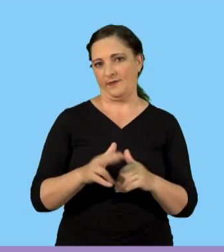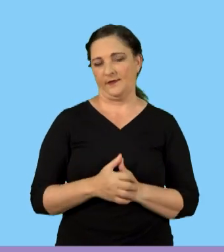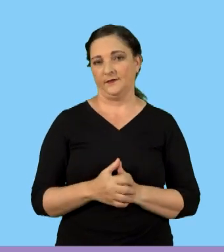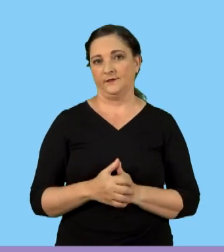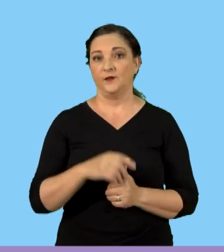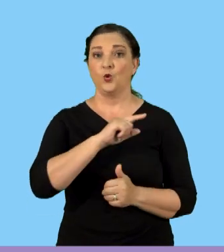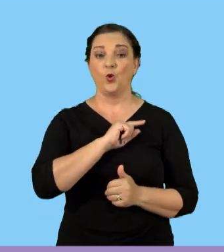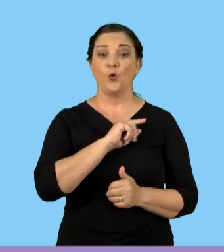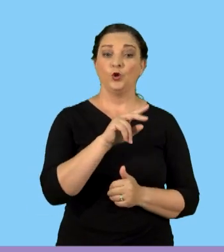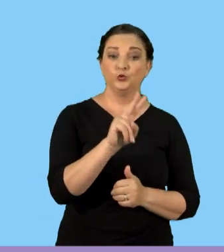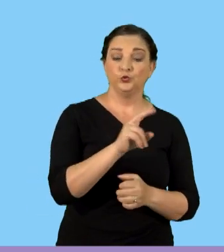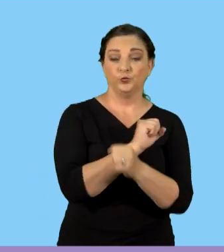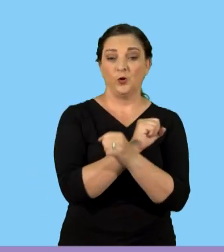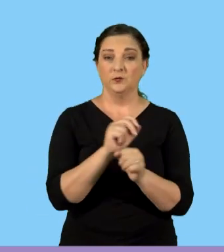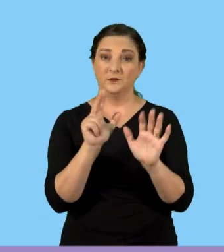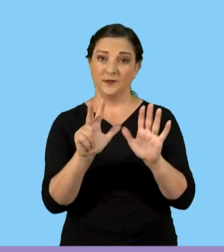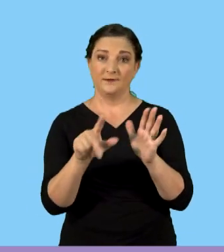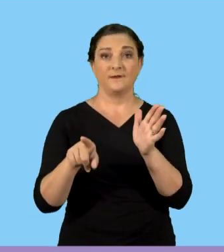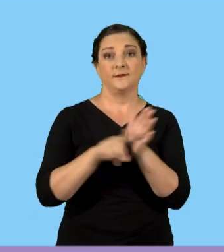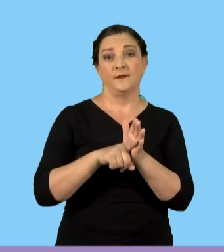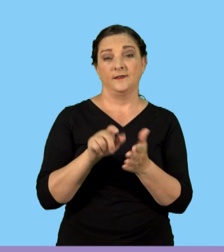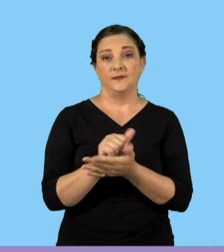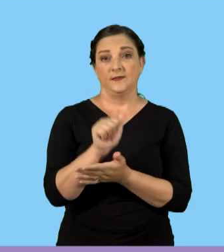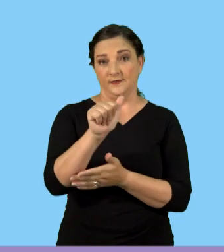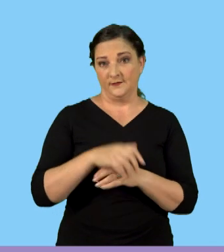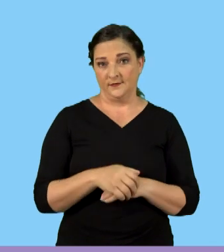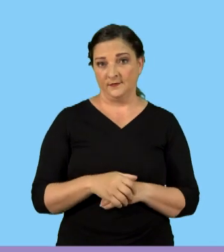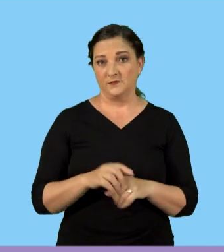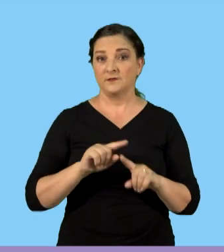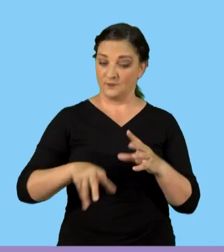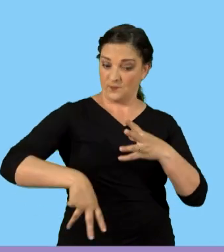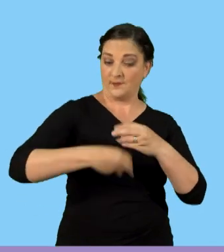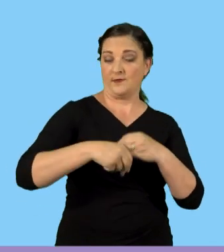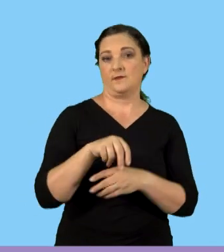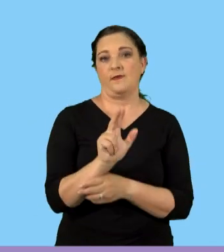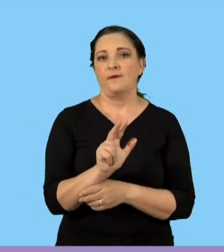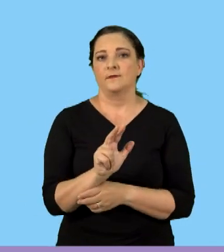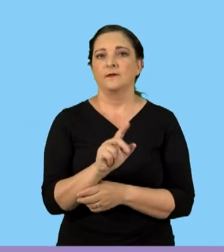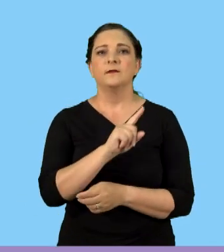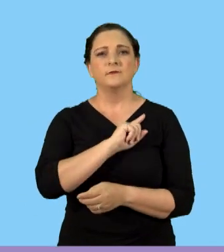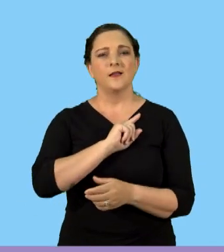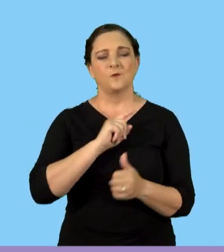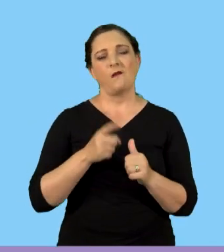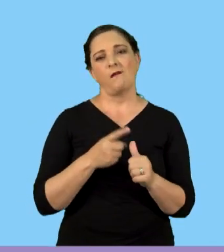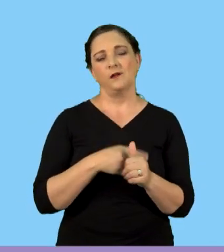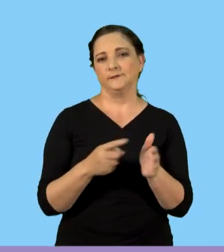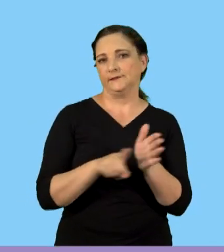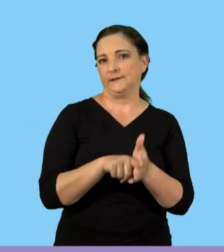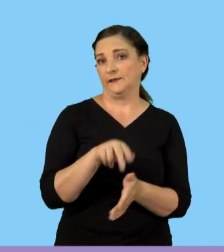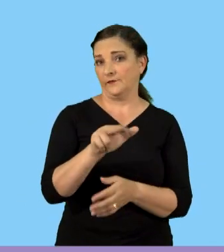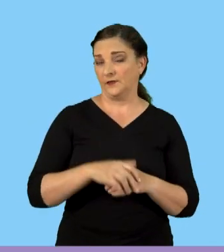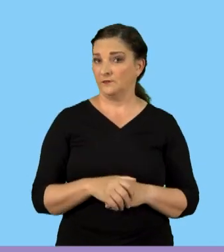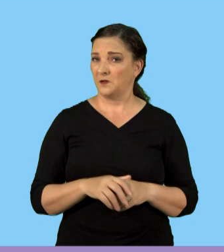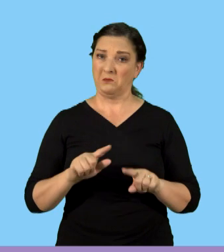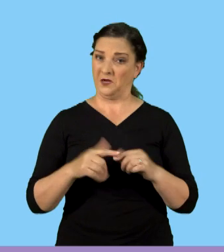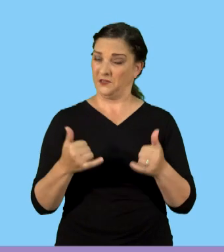8. That's because negative 2 multiplied by 8 is a negative 16, and then when we add 8 to that, that will give us a